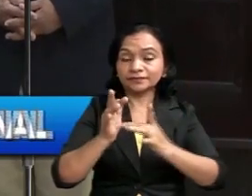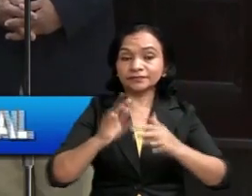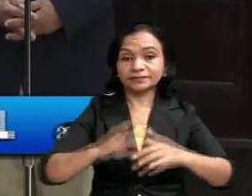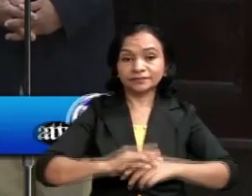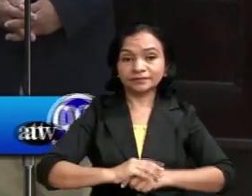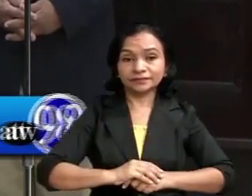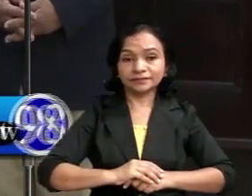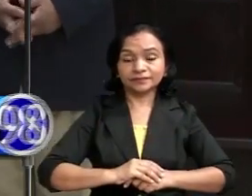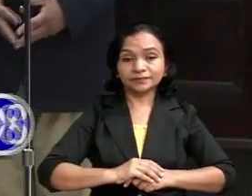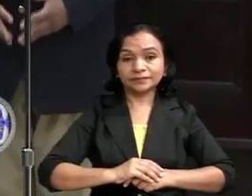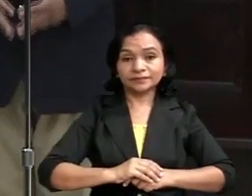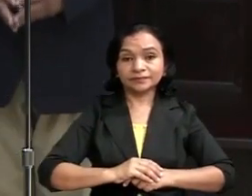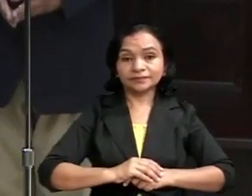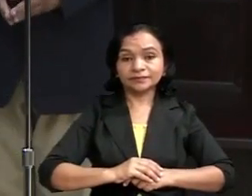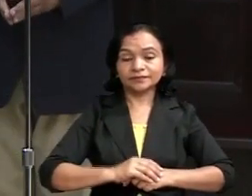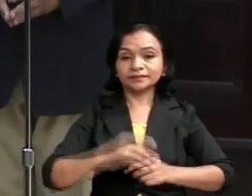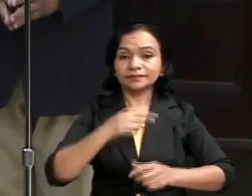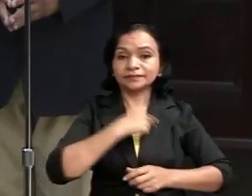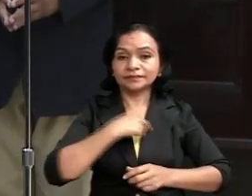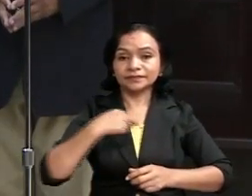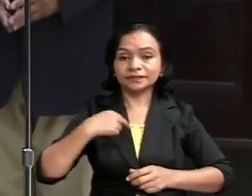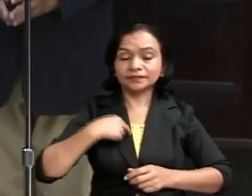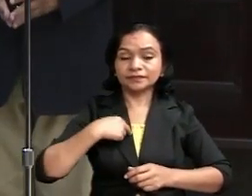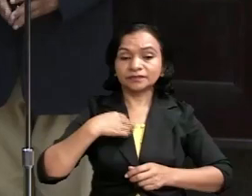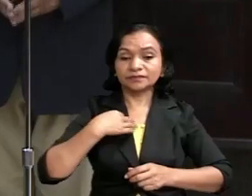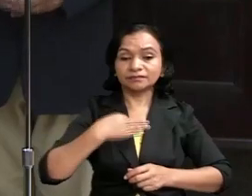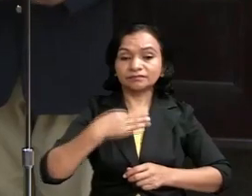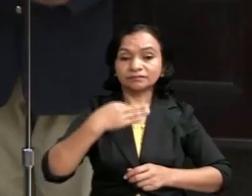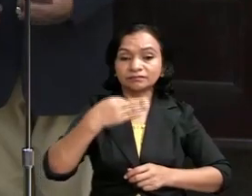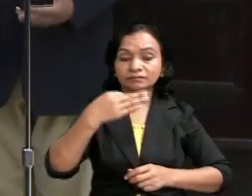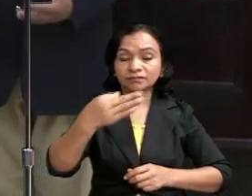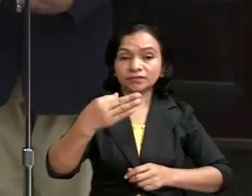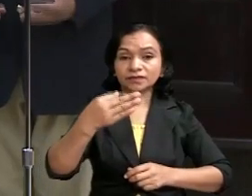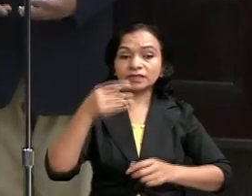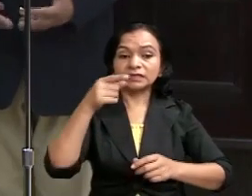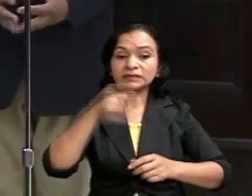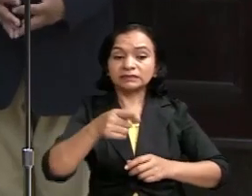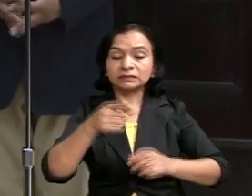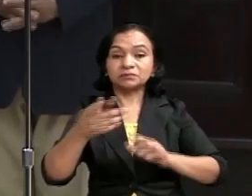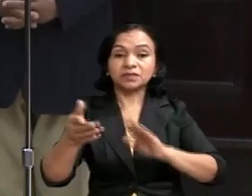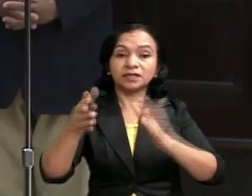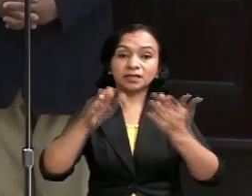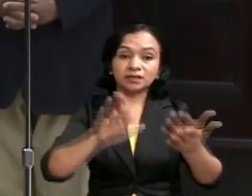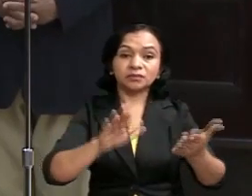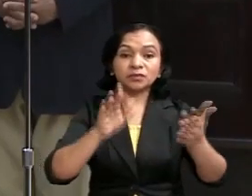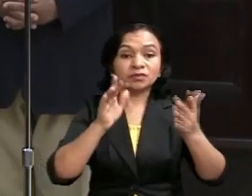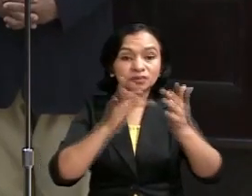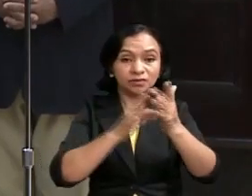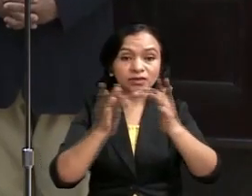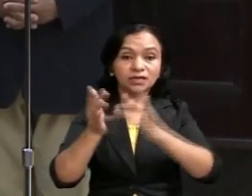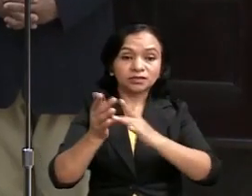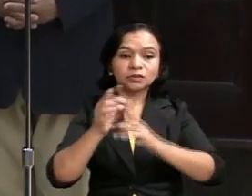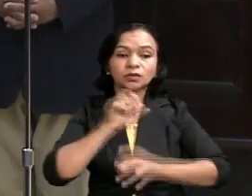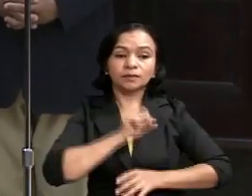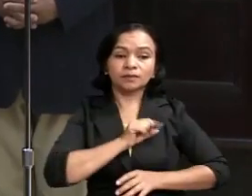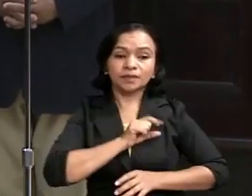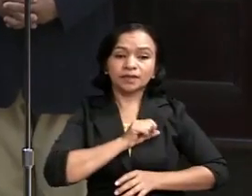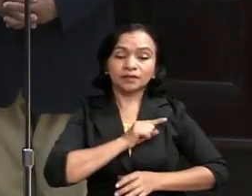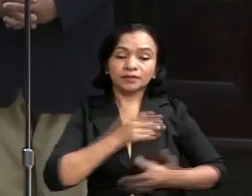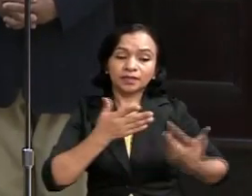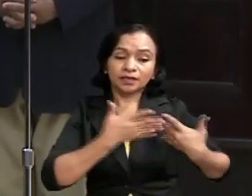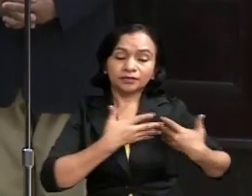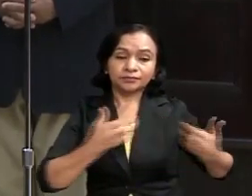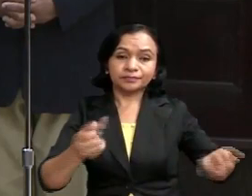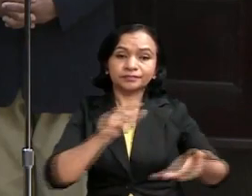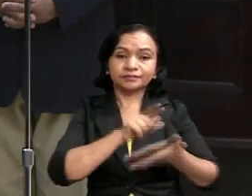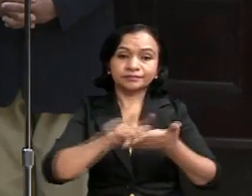demand for our sin. Para hacer el sacrificio que Dios demandaría por el pecado. He said, "I'm the way, the truth, and the life, and no man